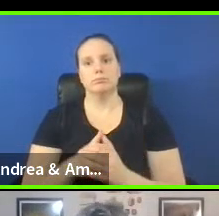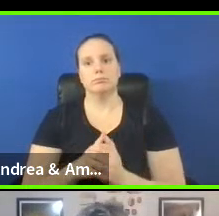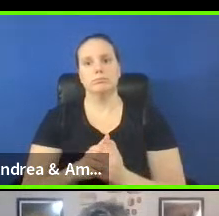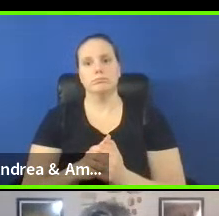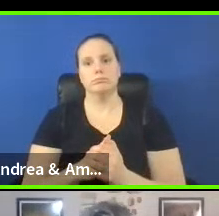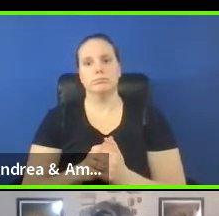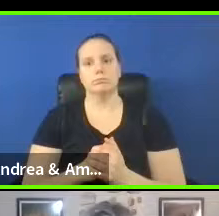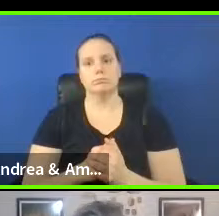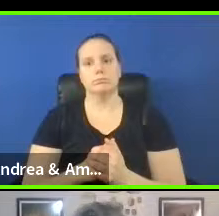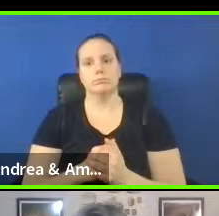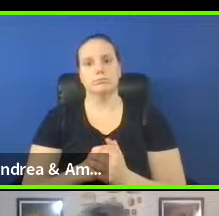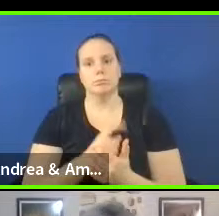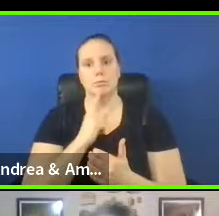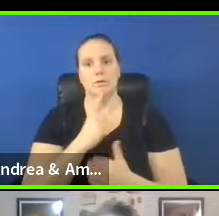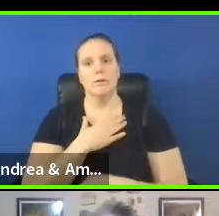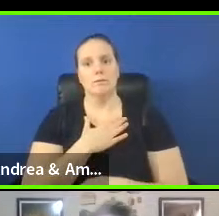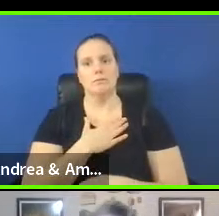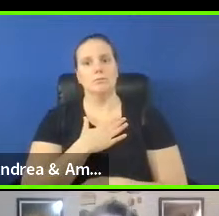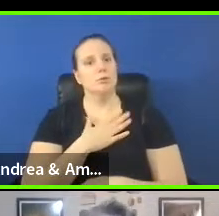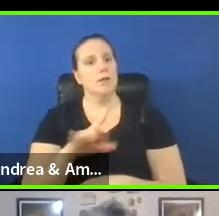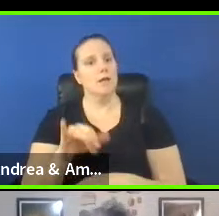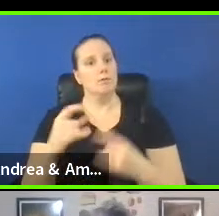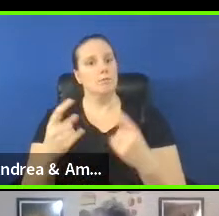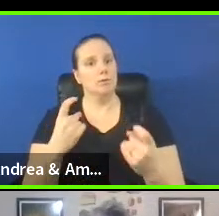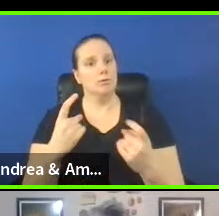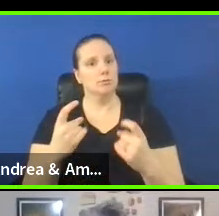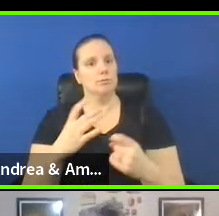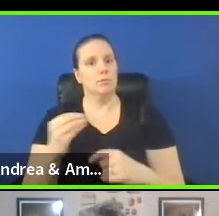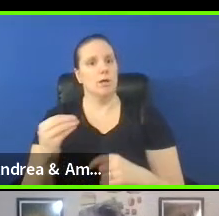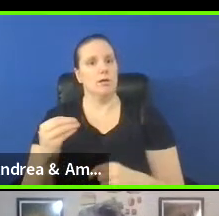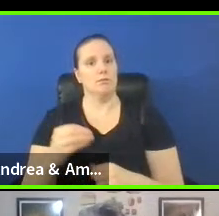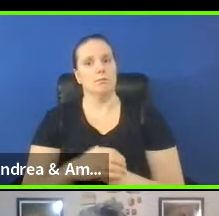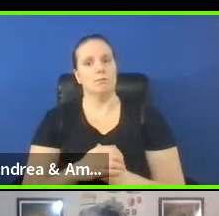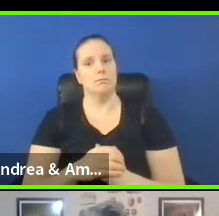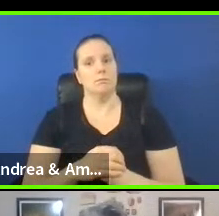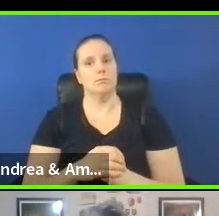I really appreciate your questions and the